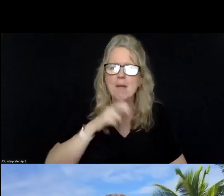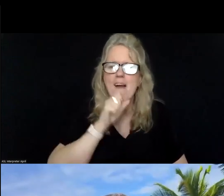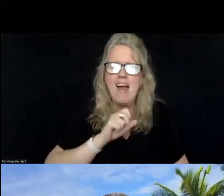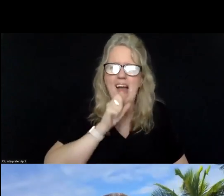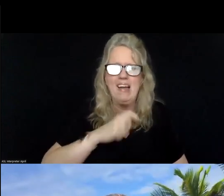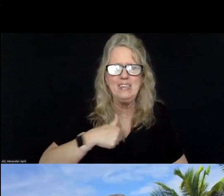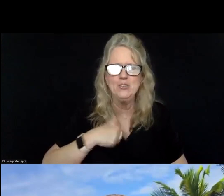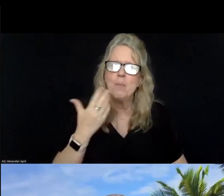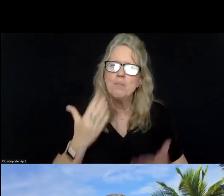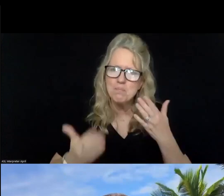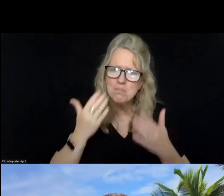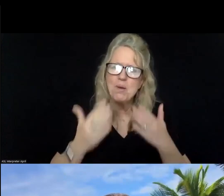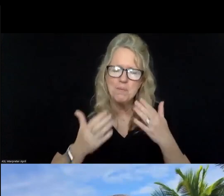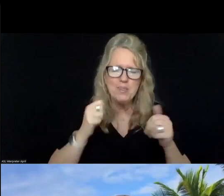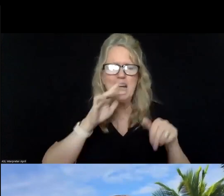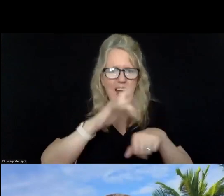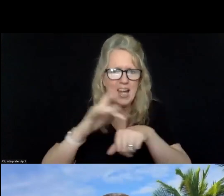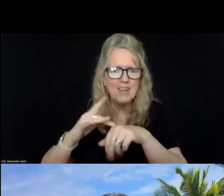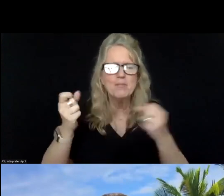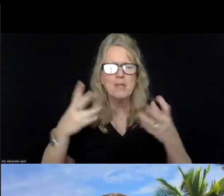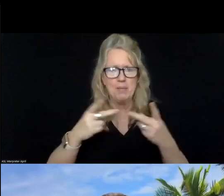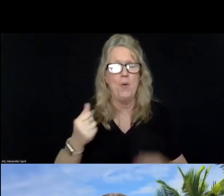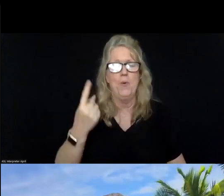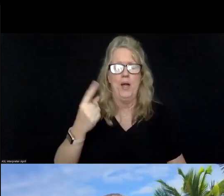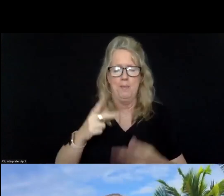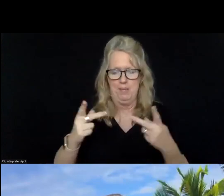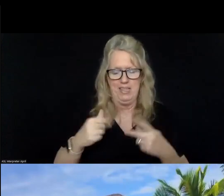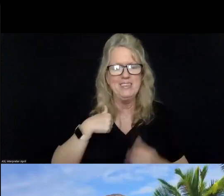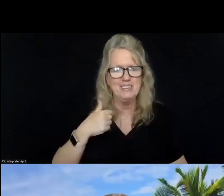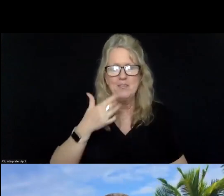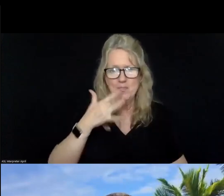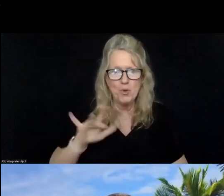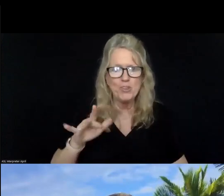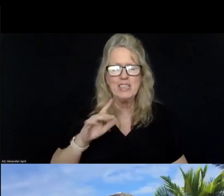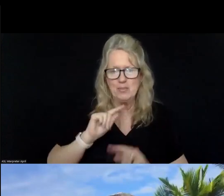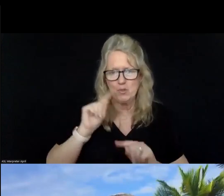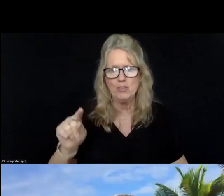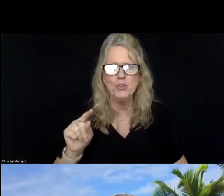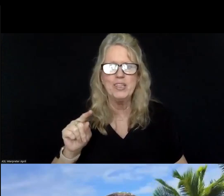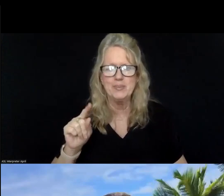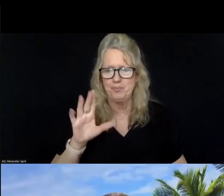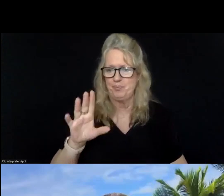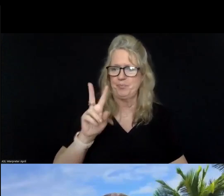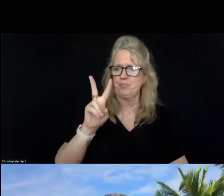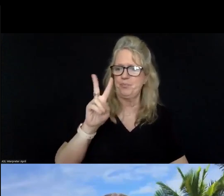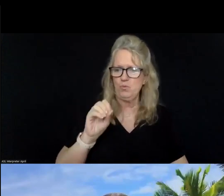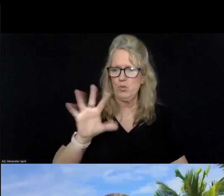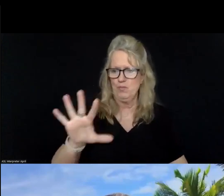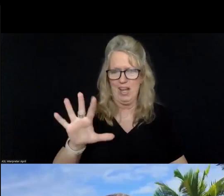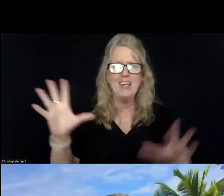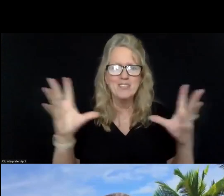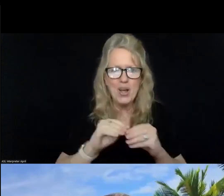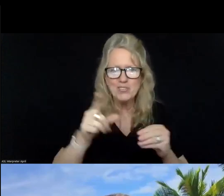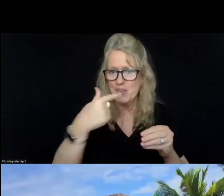where I probably have been in a lot of places, and one of the places I've had the fortunate element of being in was in that 2005 conference that